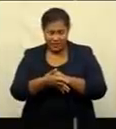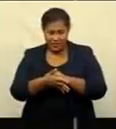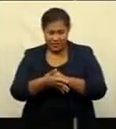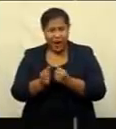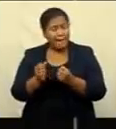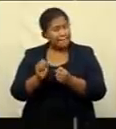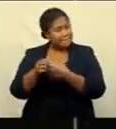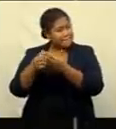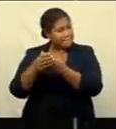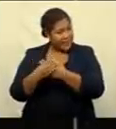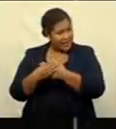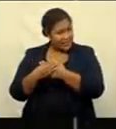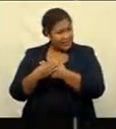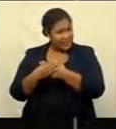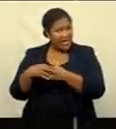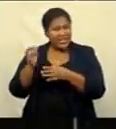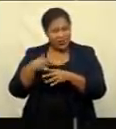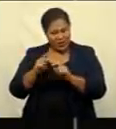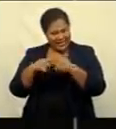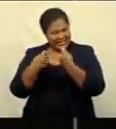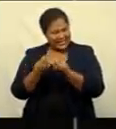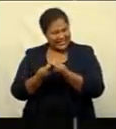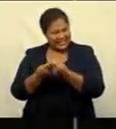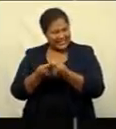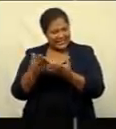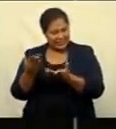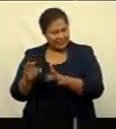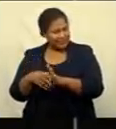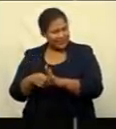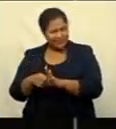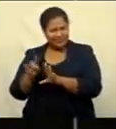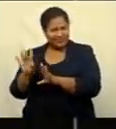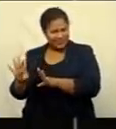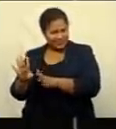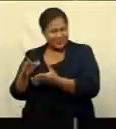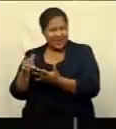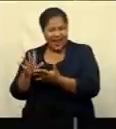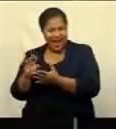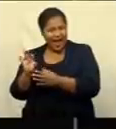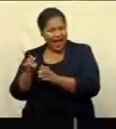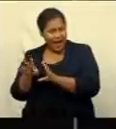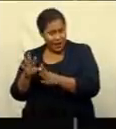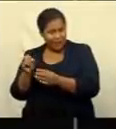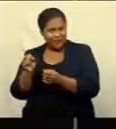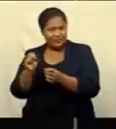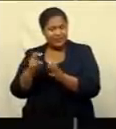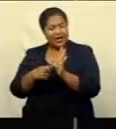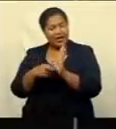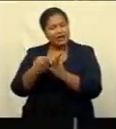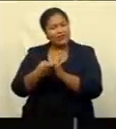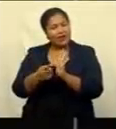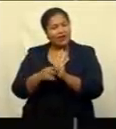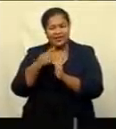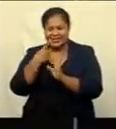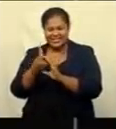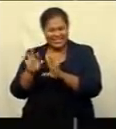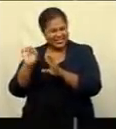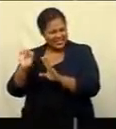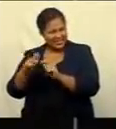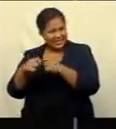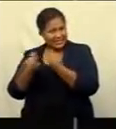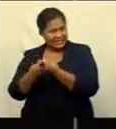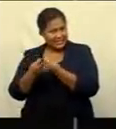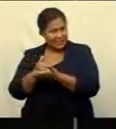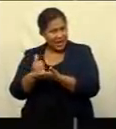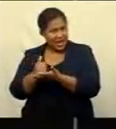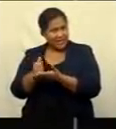at sacked teammate Paul Vaughan's house that shook up the NRL. Maguire says at the time that his and his teammates' actions would result